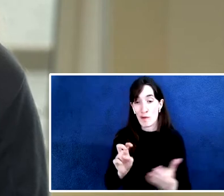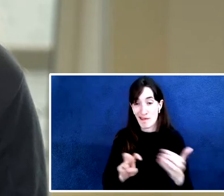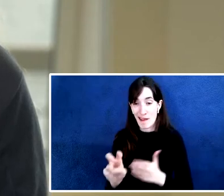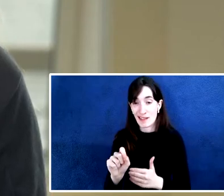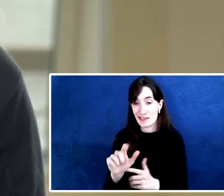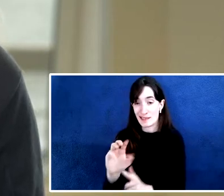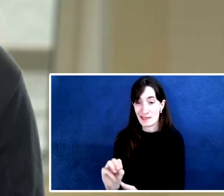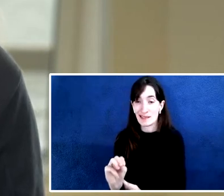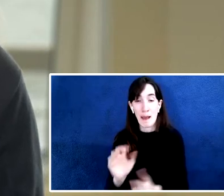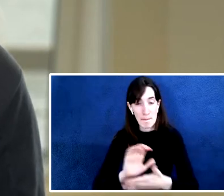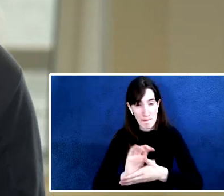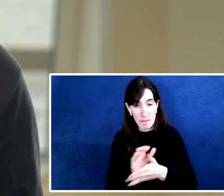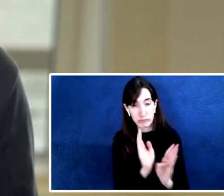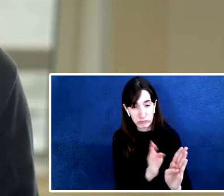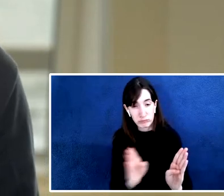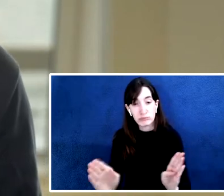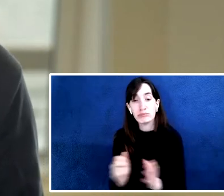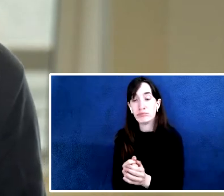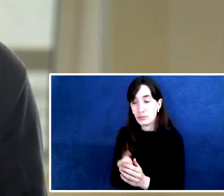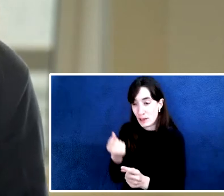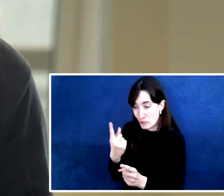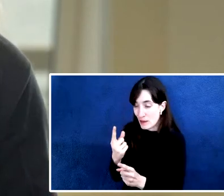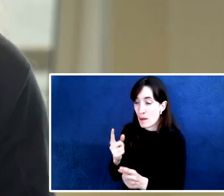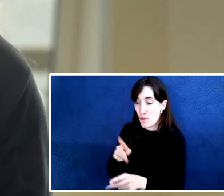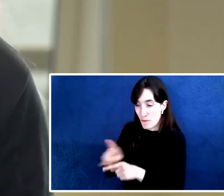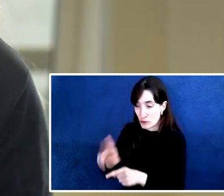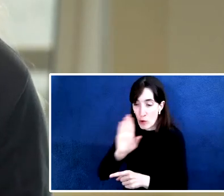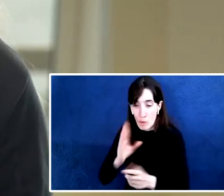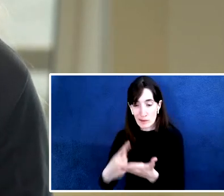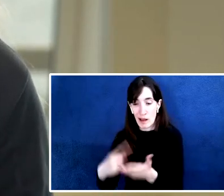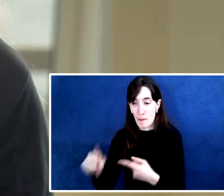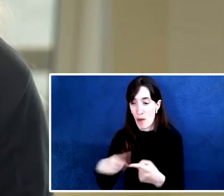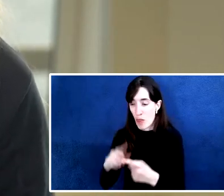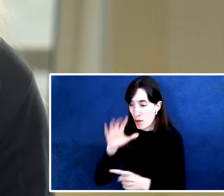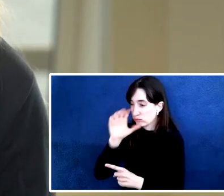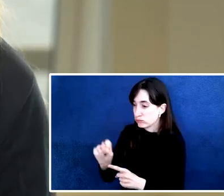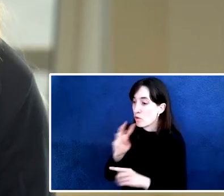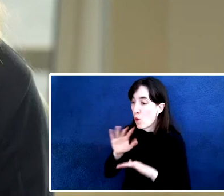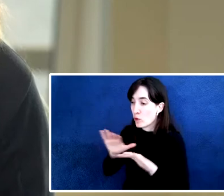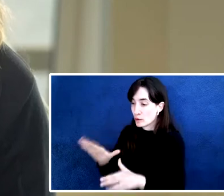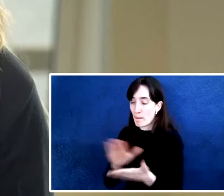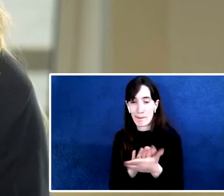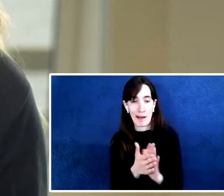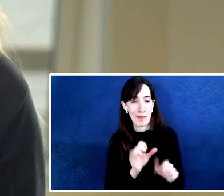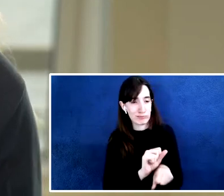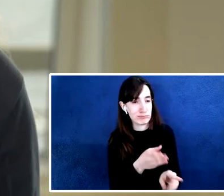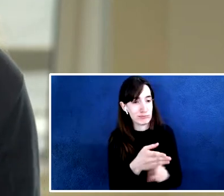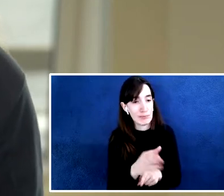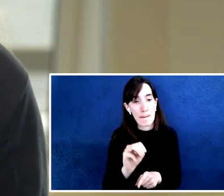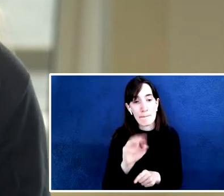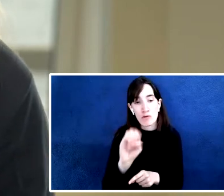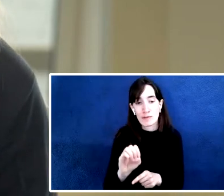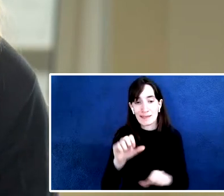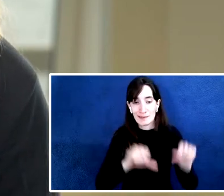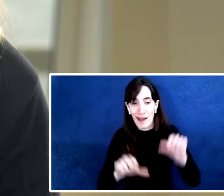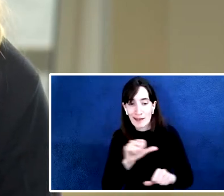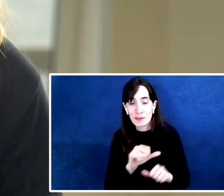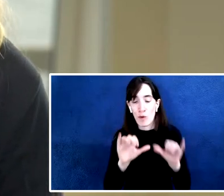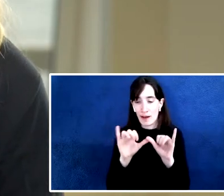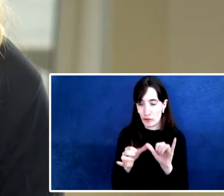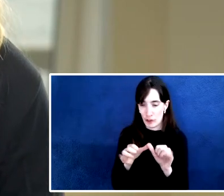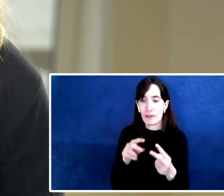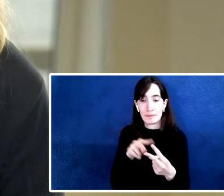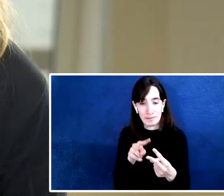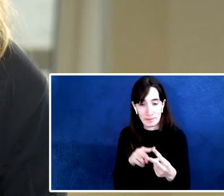MBARIans talking about how they turned their love for the ocean into a career in marine science or engineering. This clip features